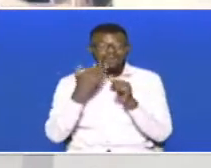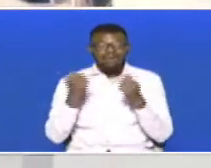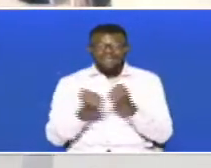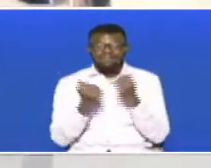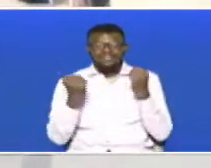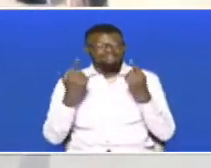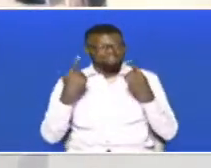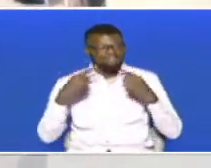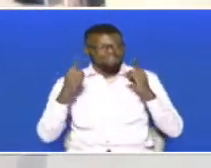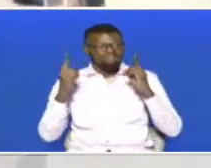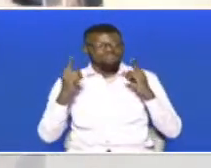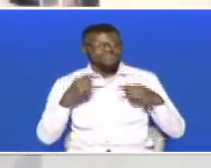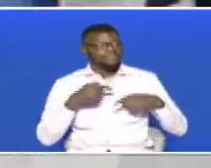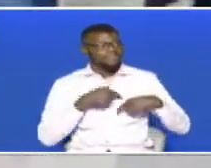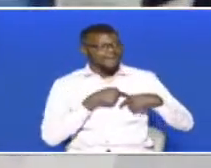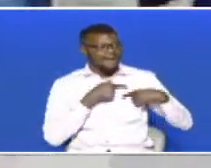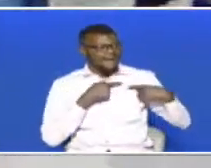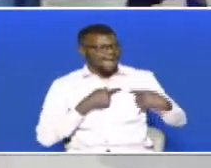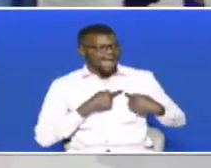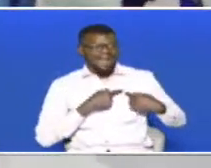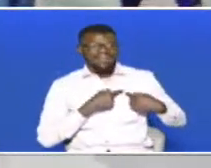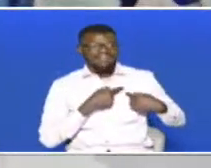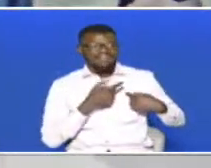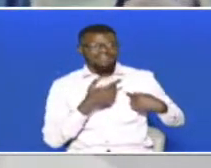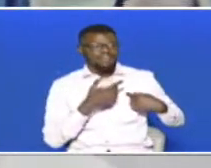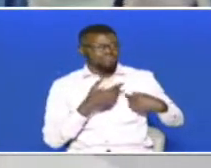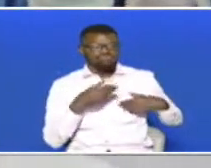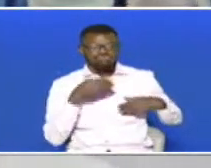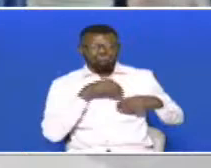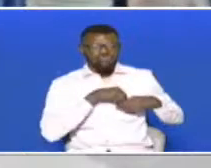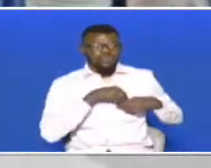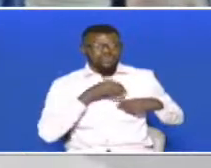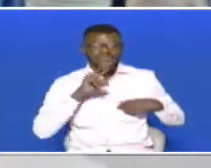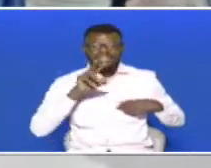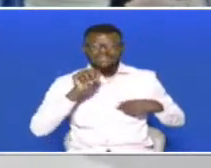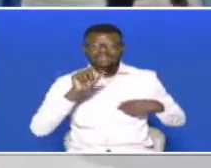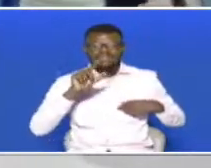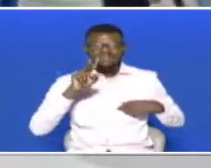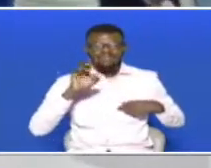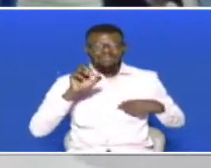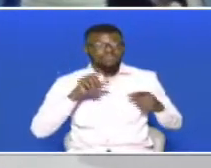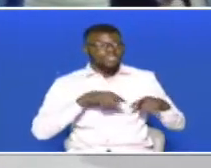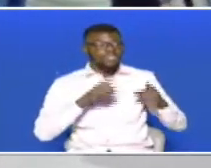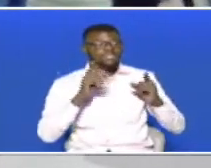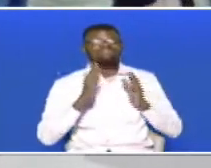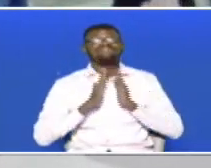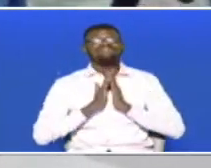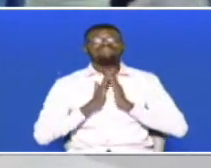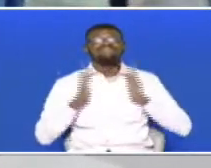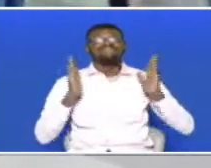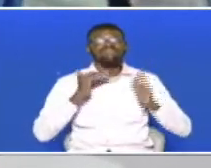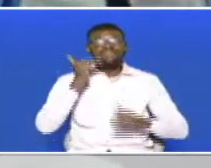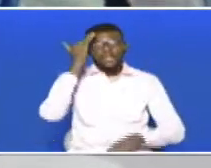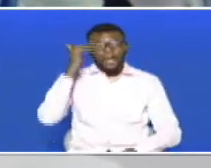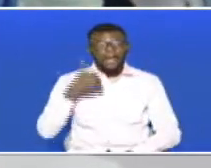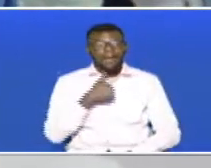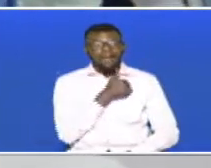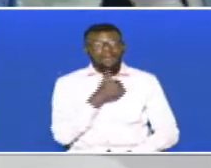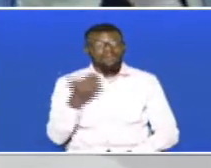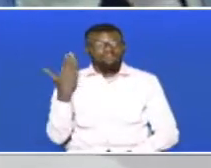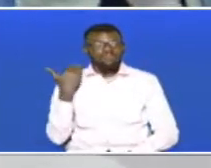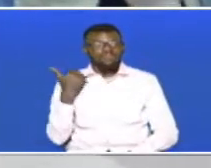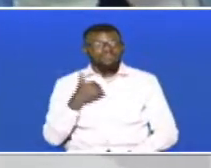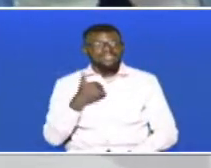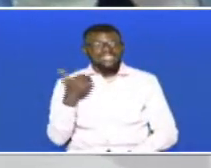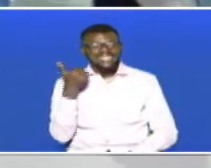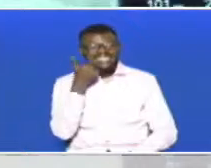successful valve replacement in his heart. Brambila, who is a Catholic priest at the Consolata Shrine, was diagnosed with